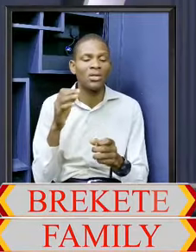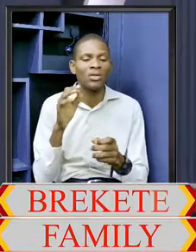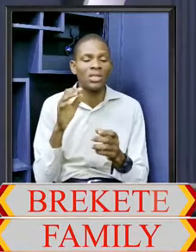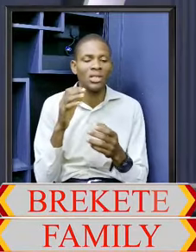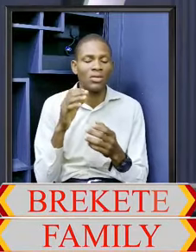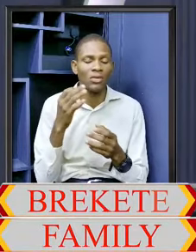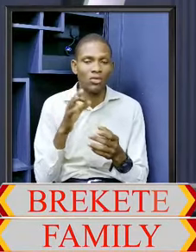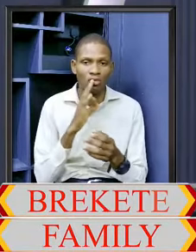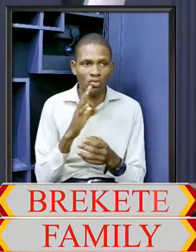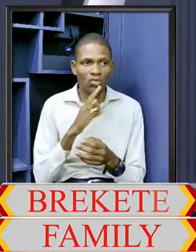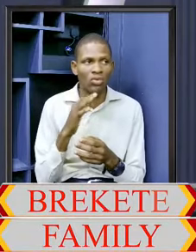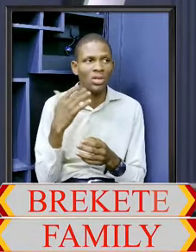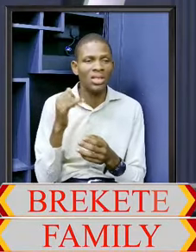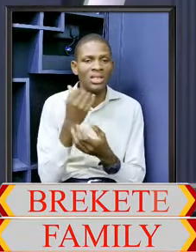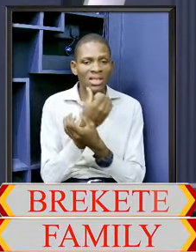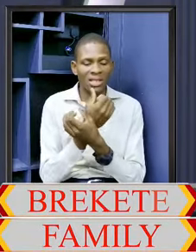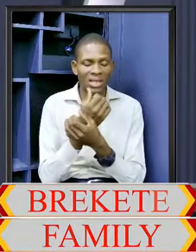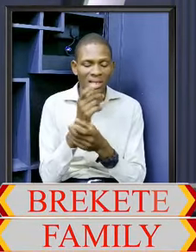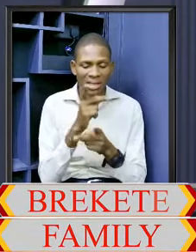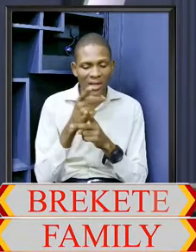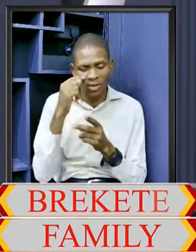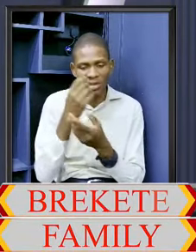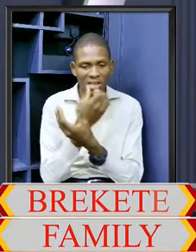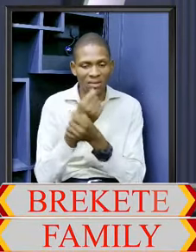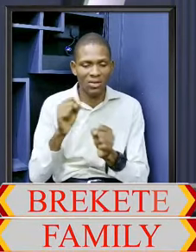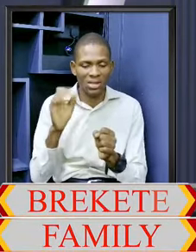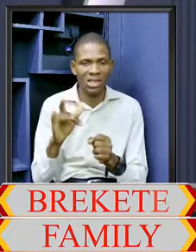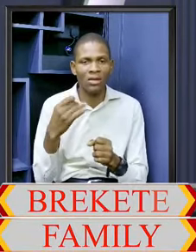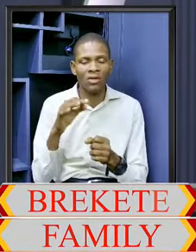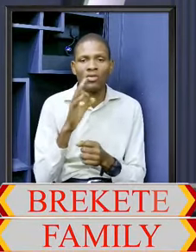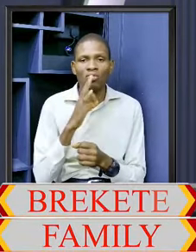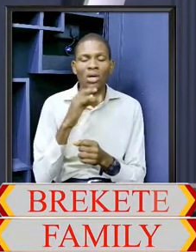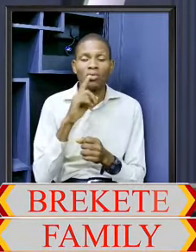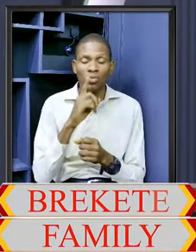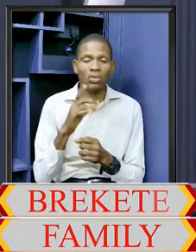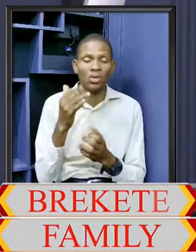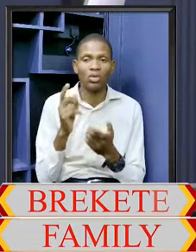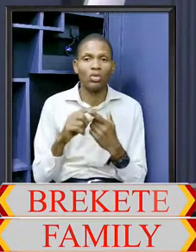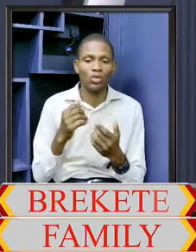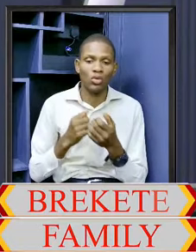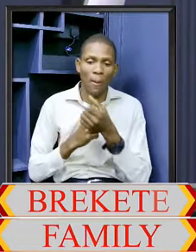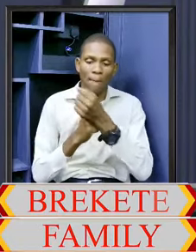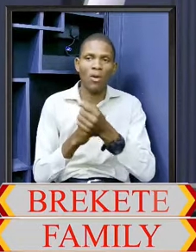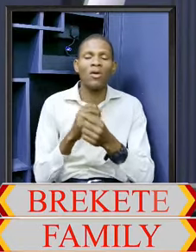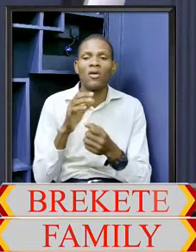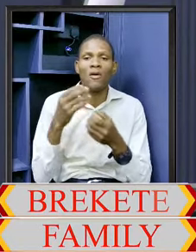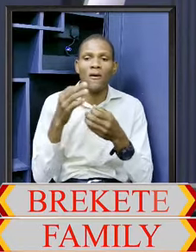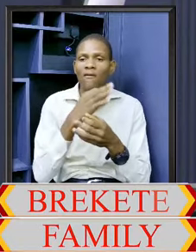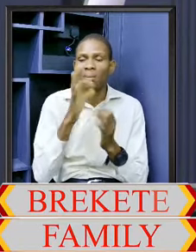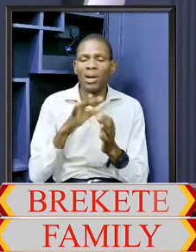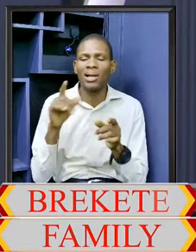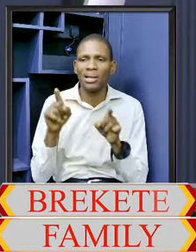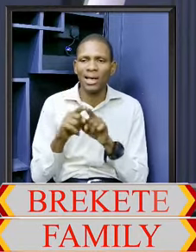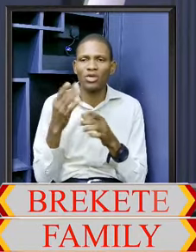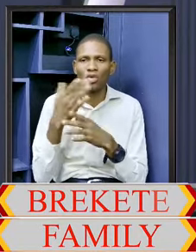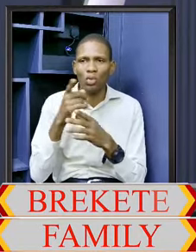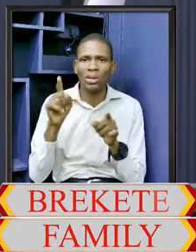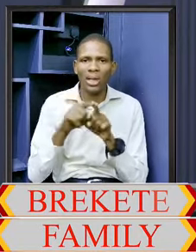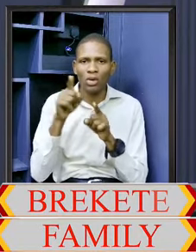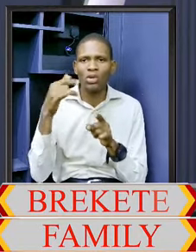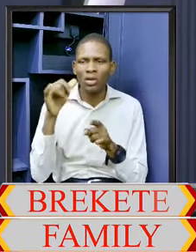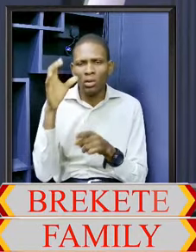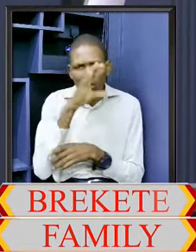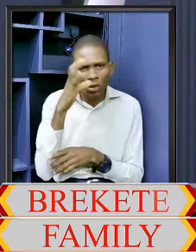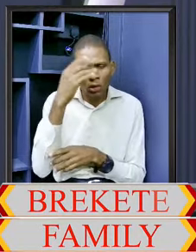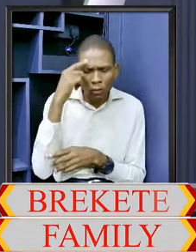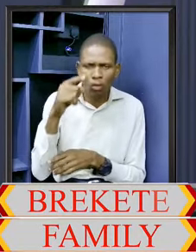food, they care for the safety of the food and true, they won't support farmers. Now somebody like you, they suppose look